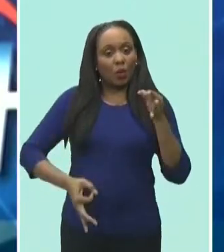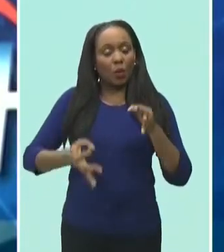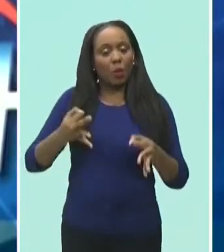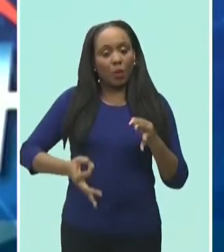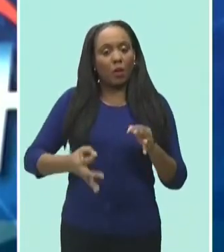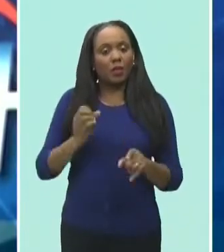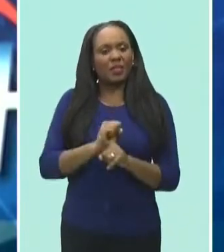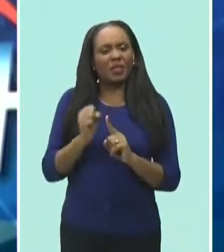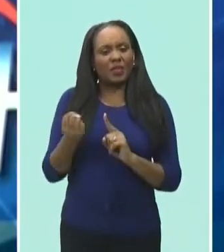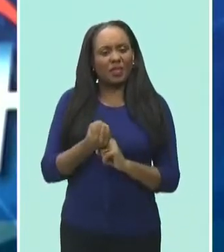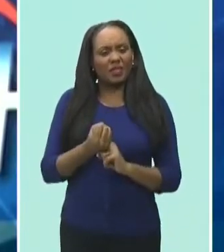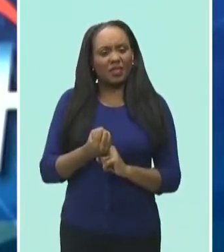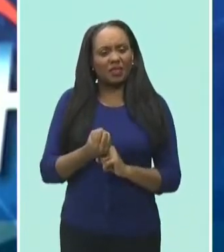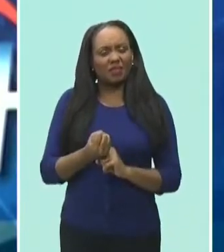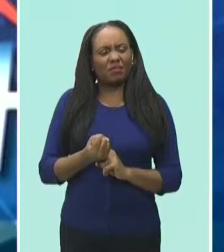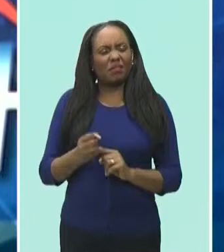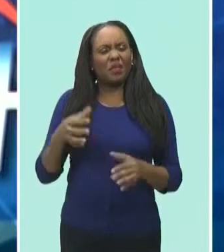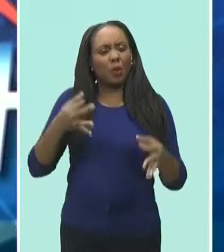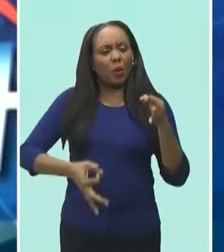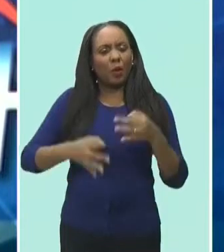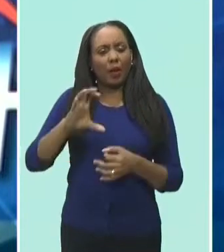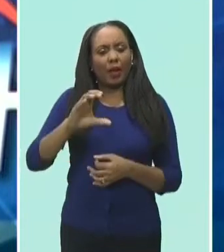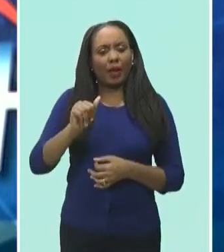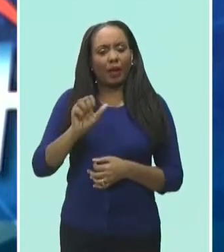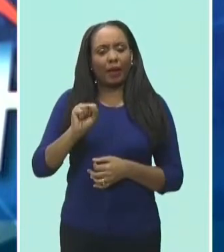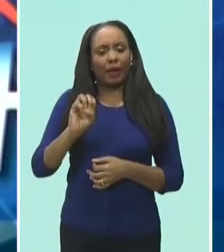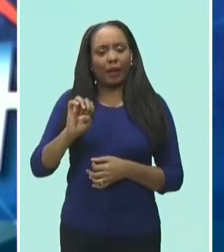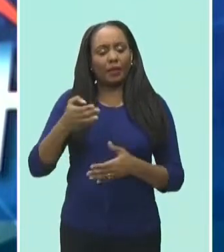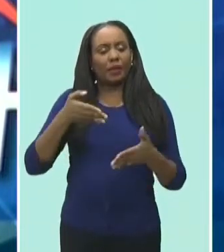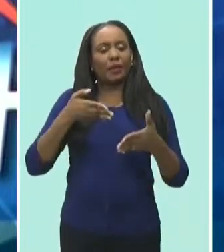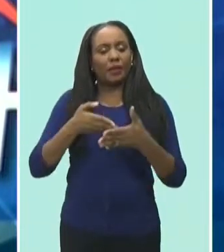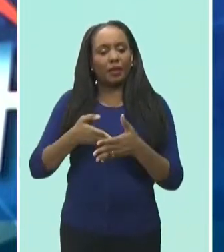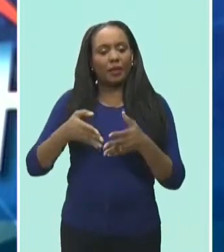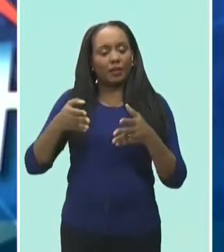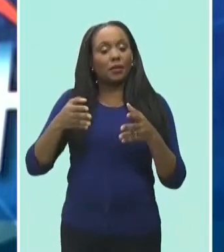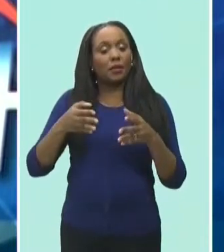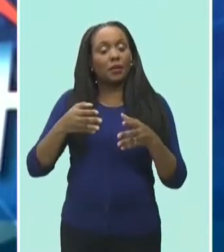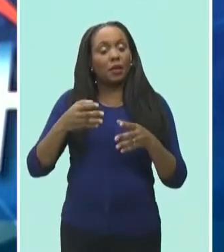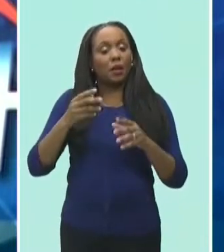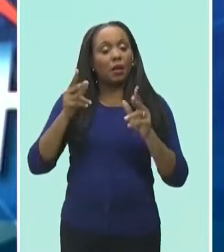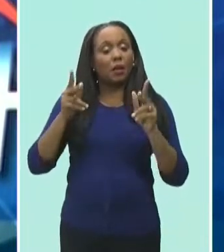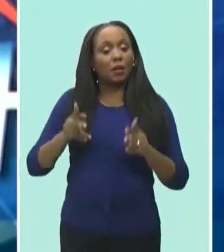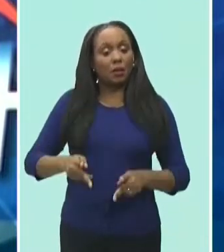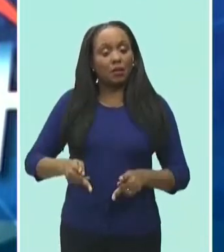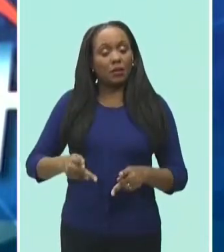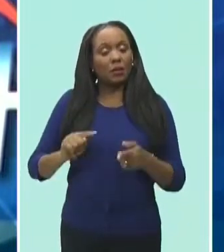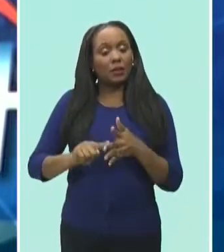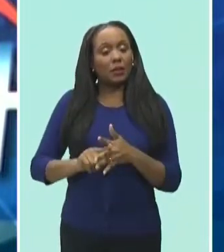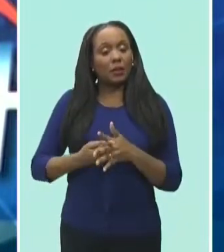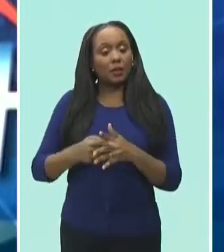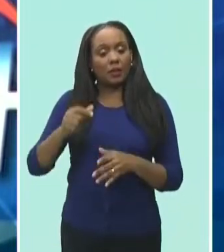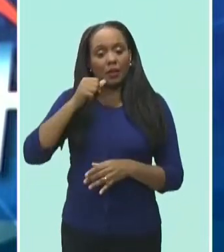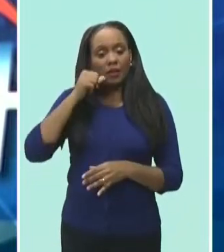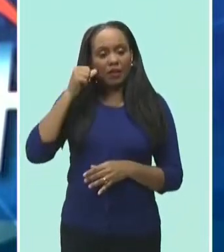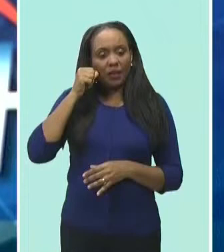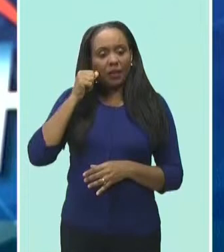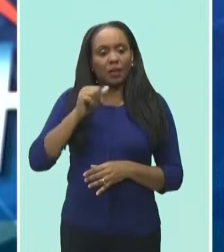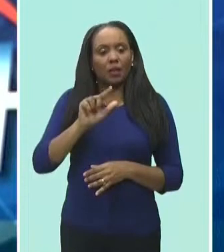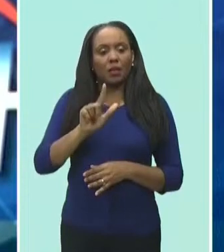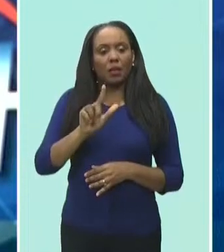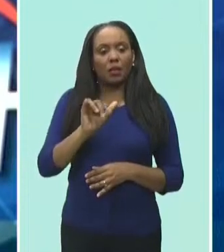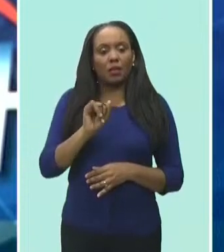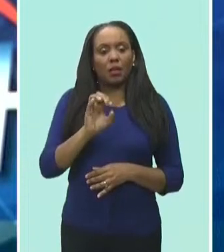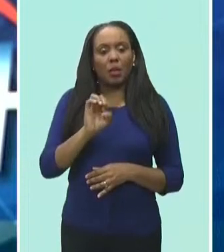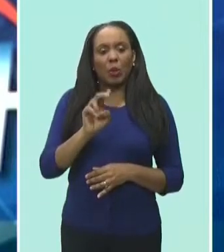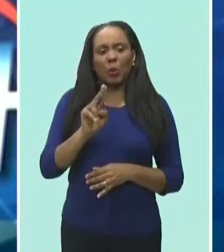against a senior member of the Barbados Defence Force got underway at the BDF's headquarters in St. Anne's Fort yesterday. Lieutenant Coast Guard